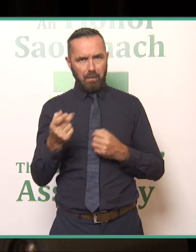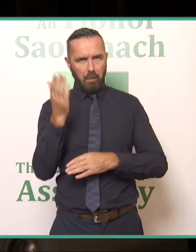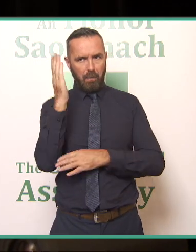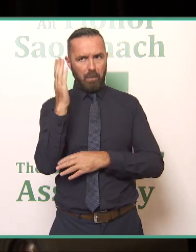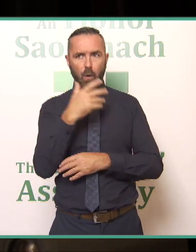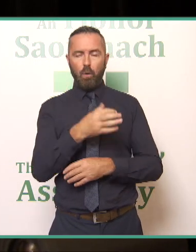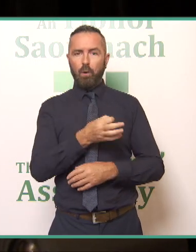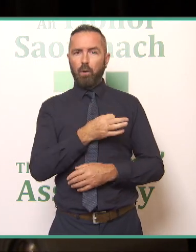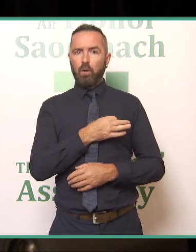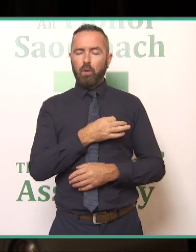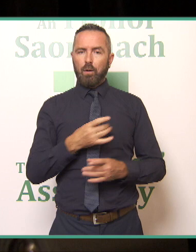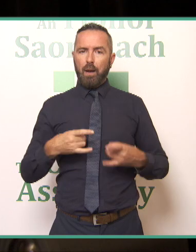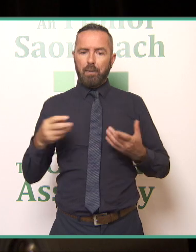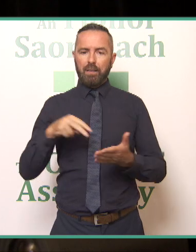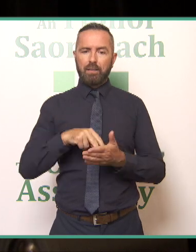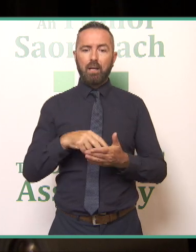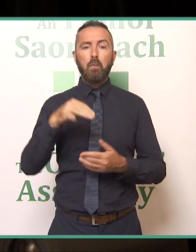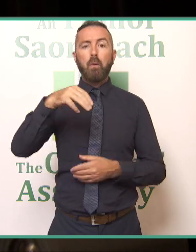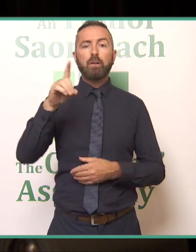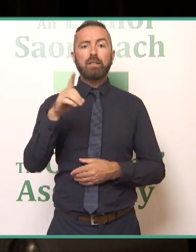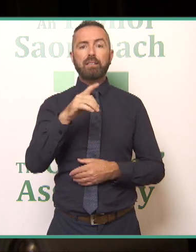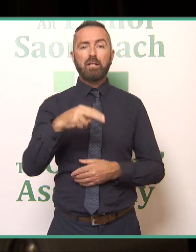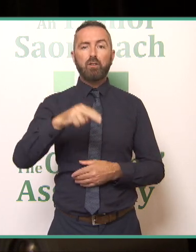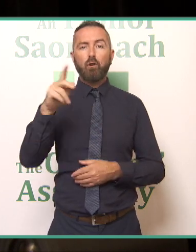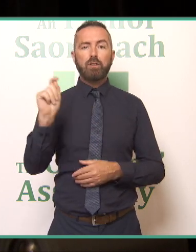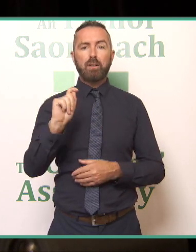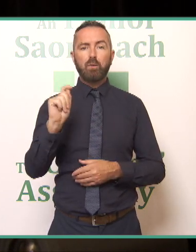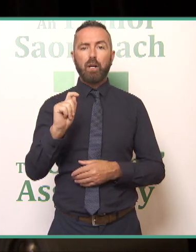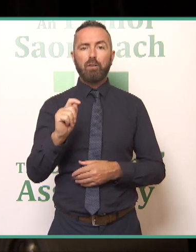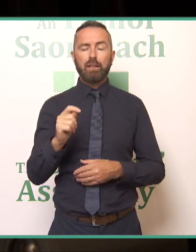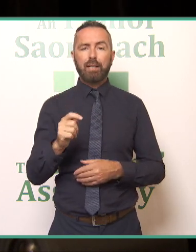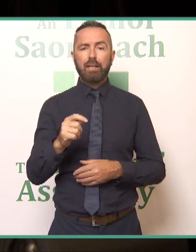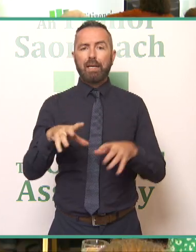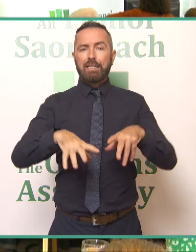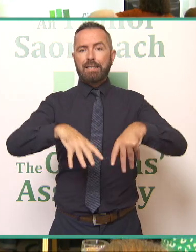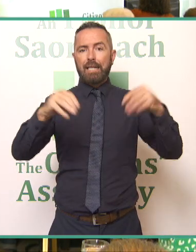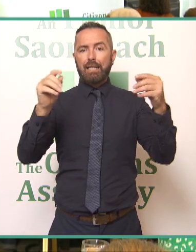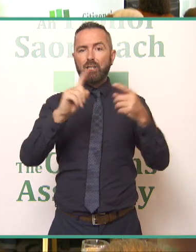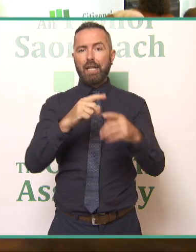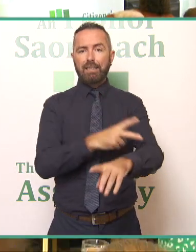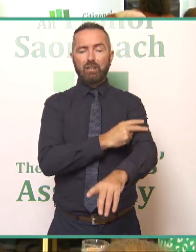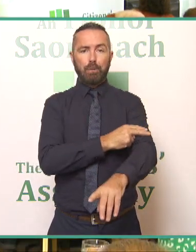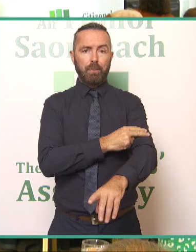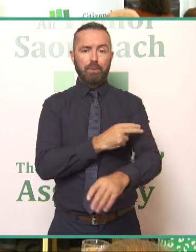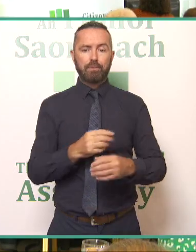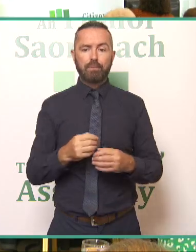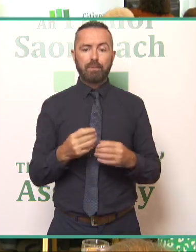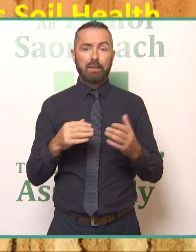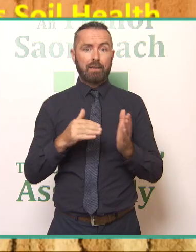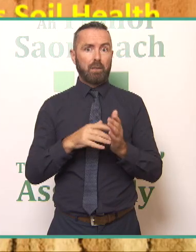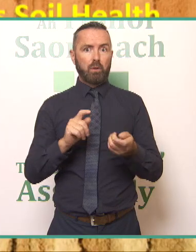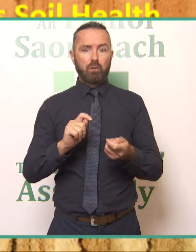Maurice, Deasy, farming with my dad in North Tipperary, tillage and sheep. And what we're shifting towards is trying to care,